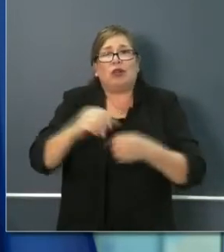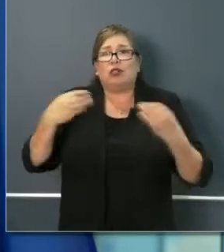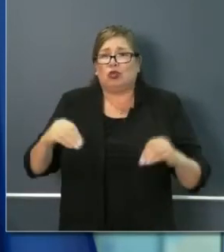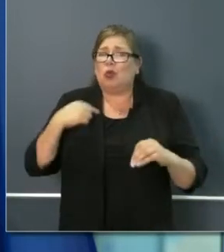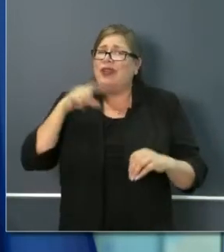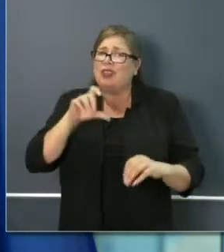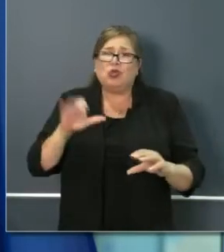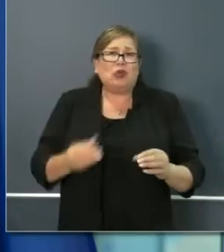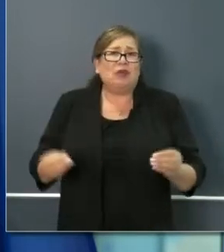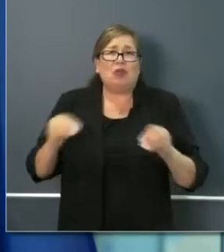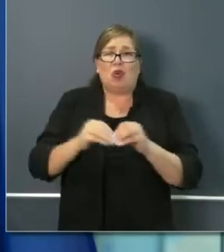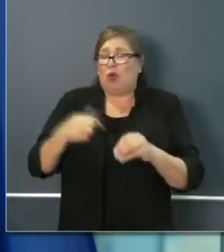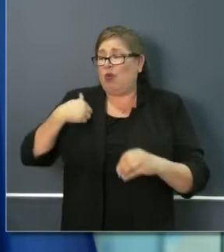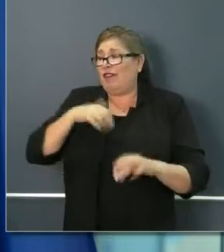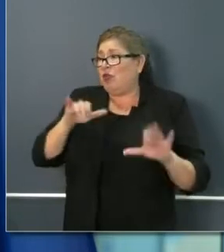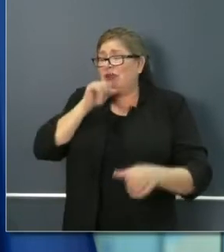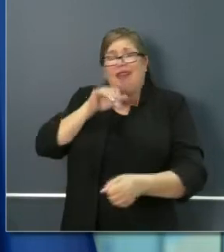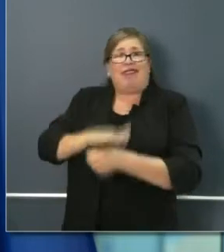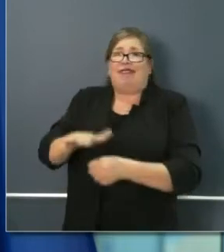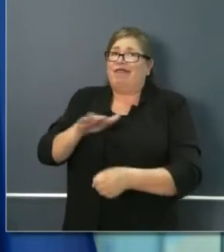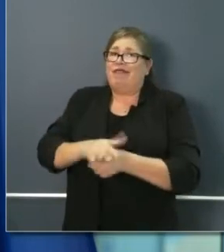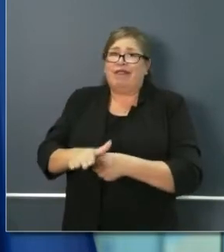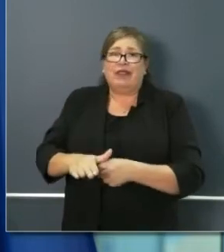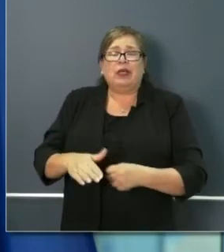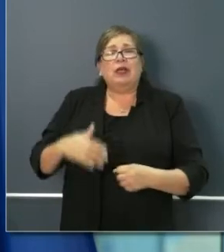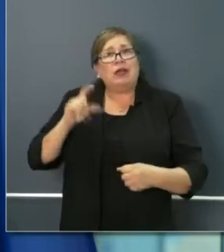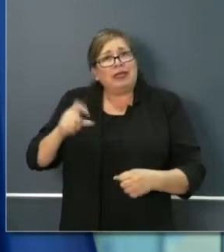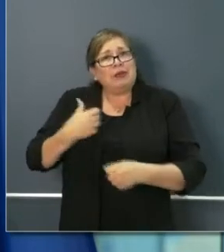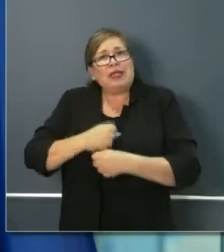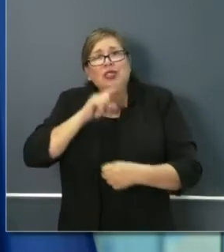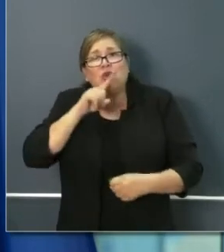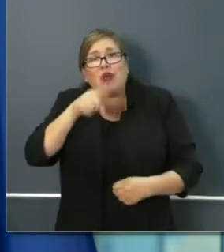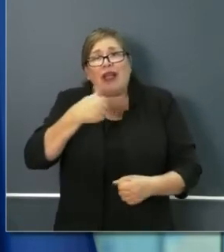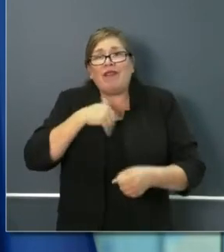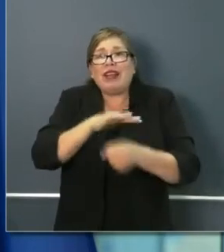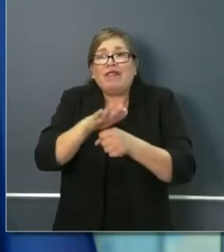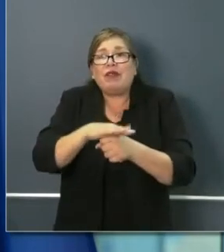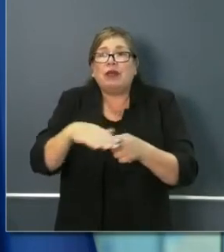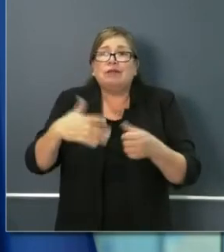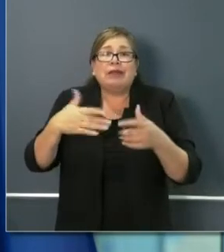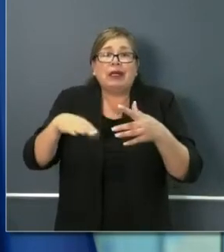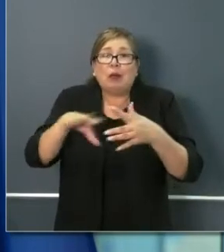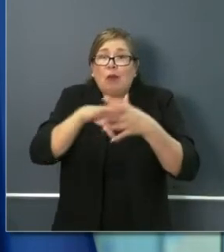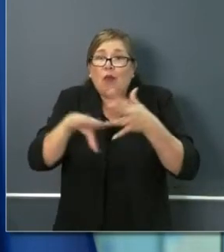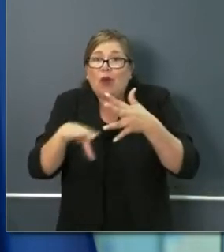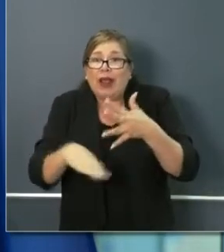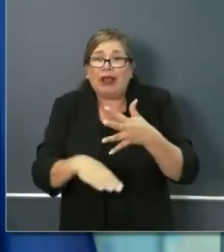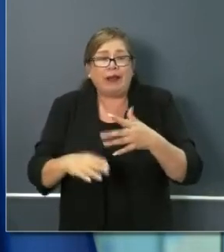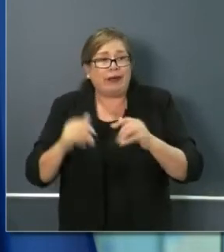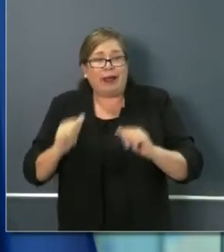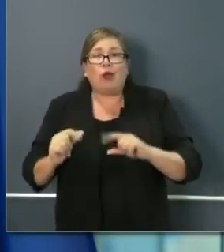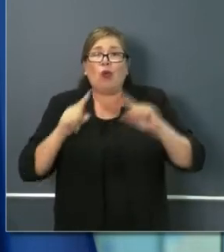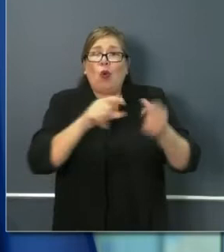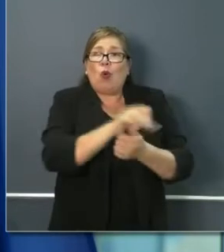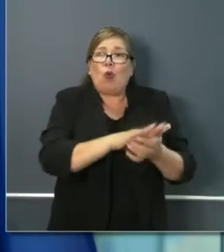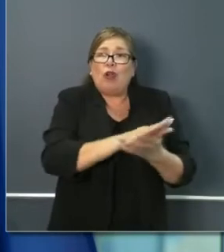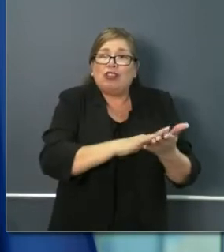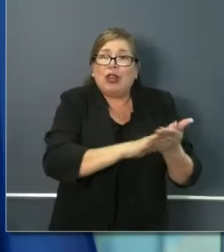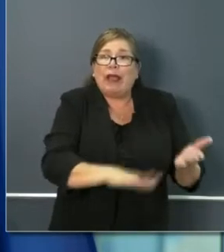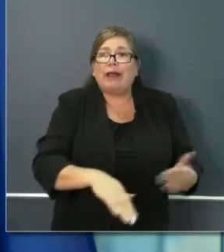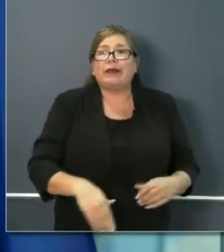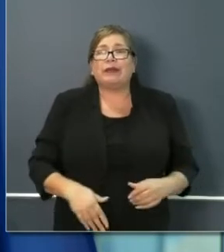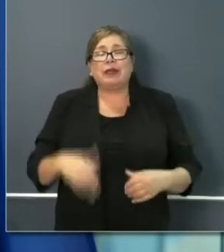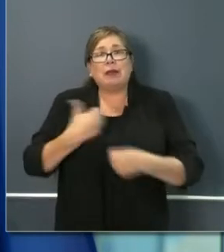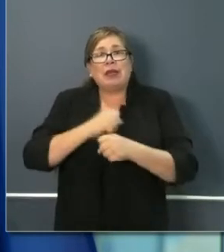for them to provide them the kind of breaks that they need to wash their hands, to provide the kind of support they need